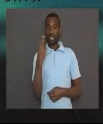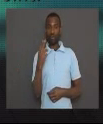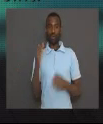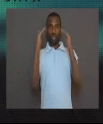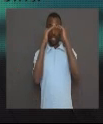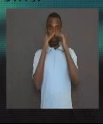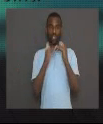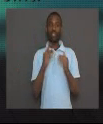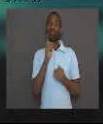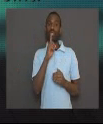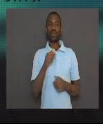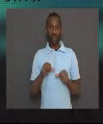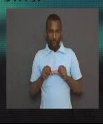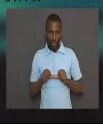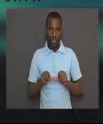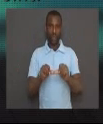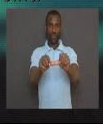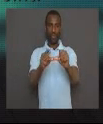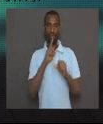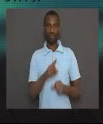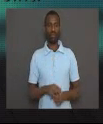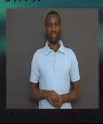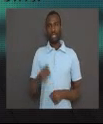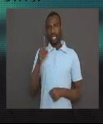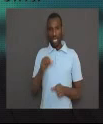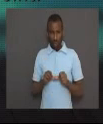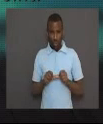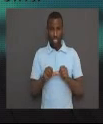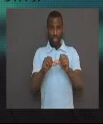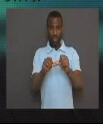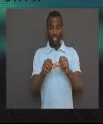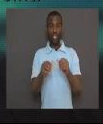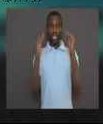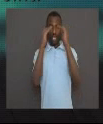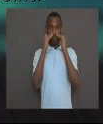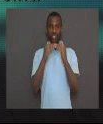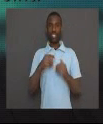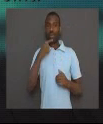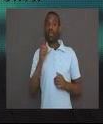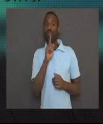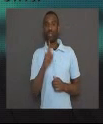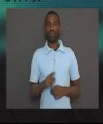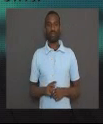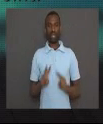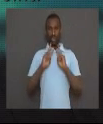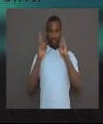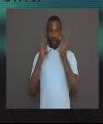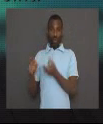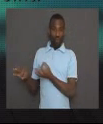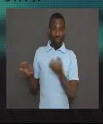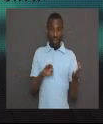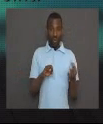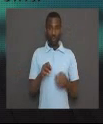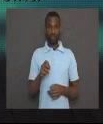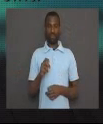of continuity, which states that the volume flow rate of an